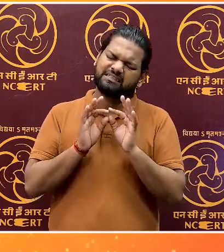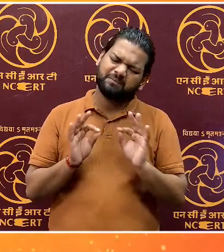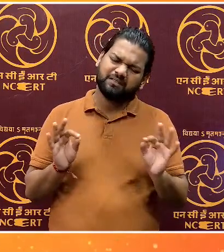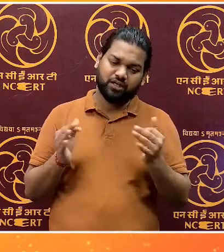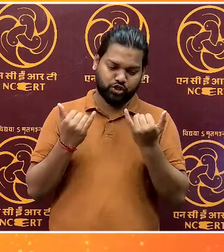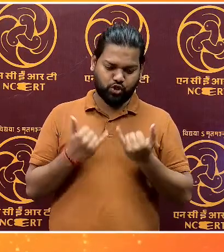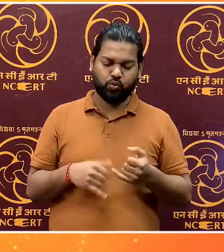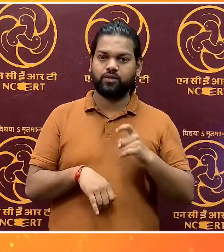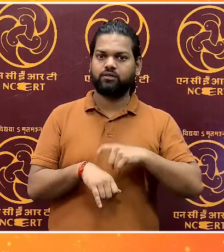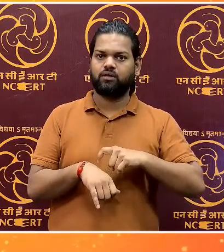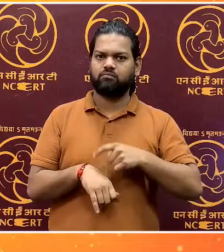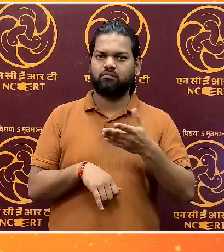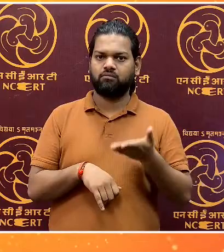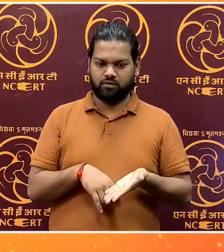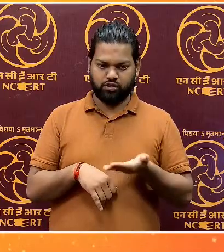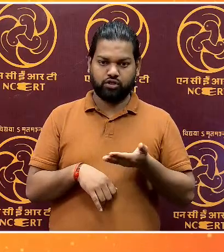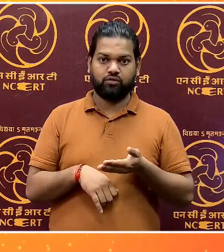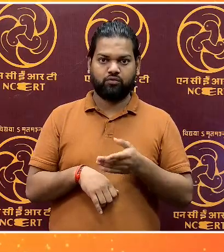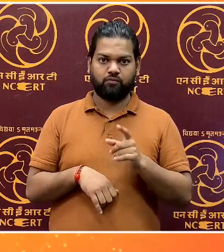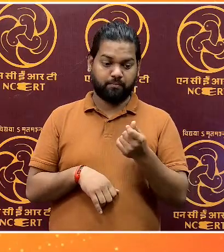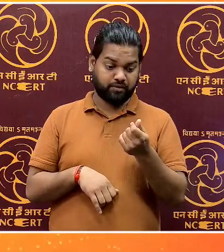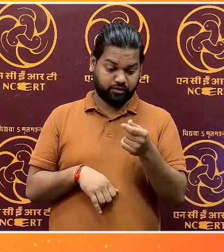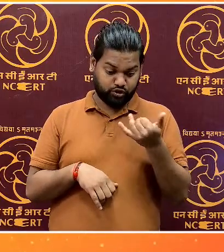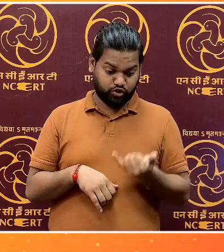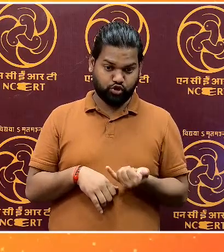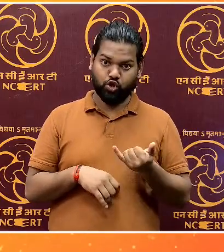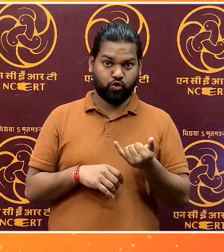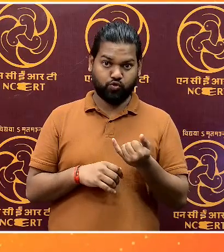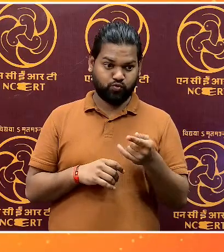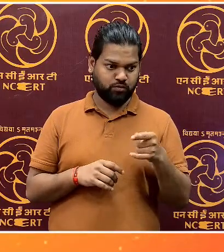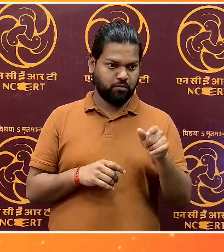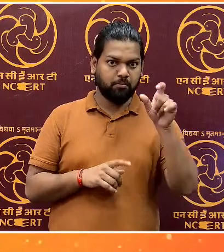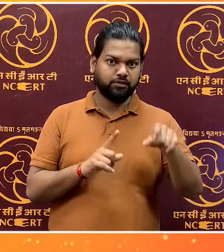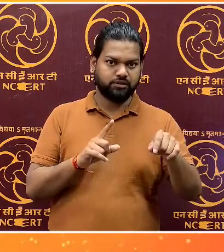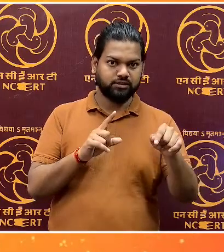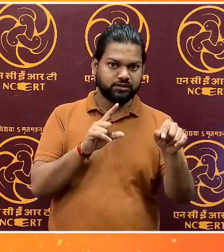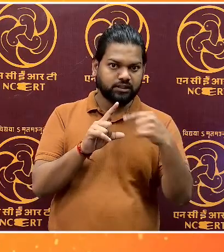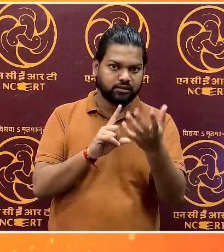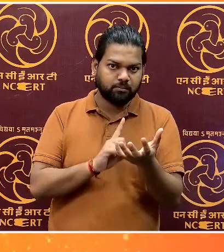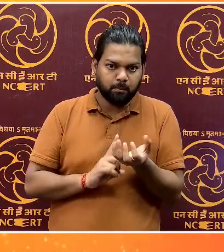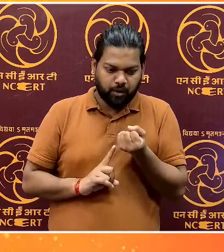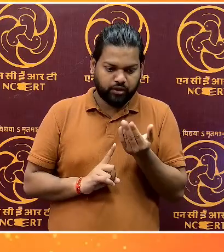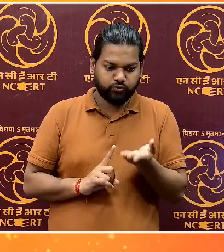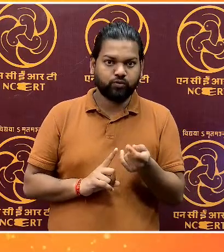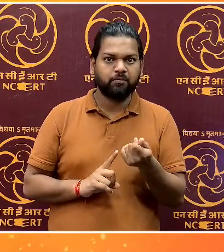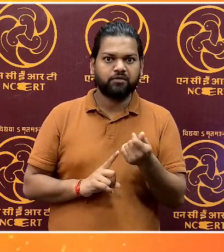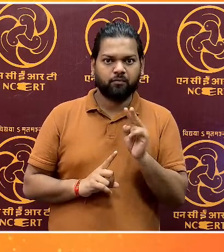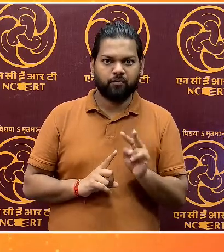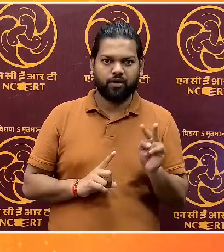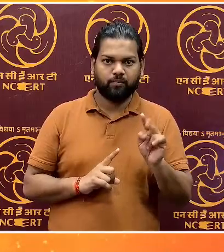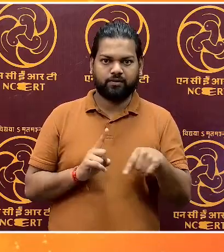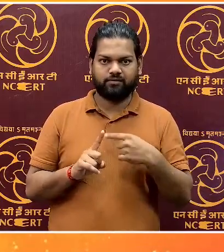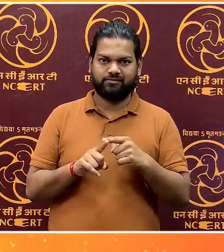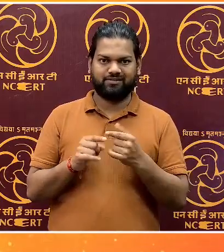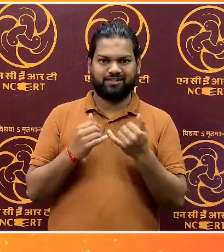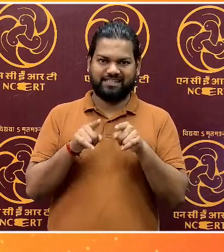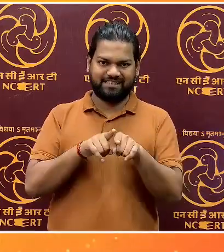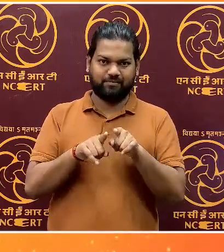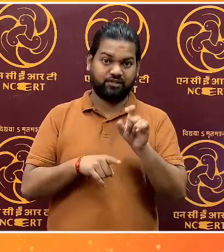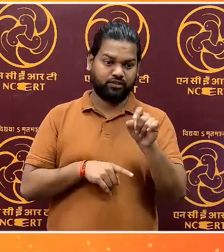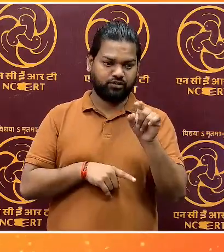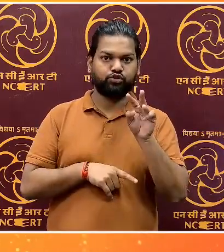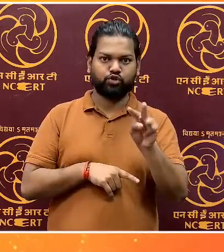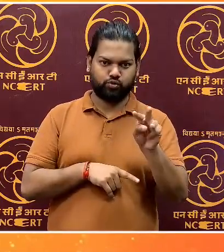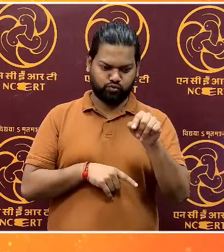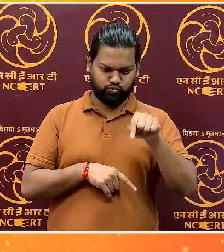Present money or the present value is the money that you are receiving today. If I am saying that I am receiving 10,000